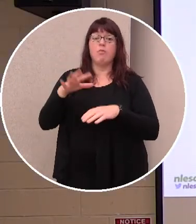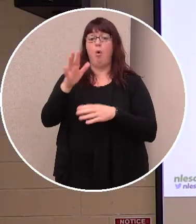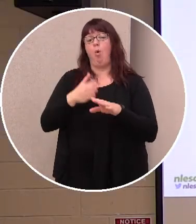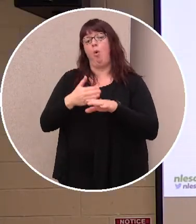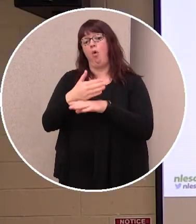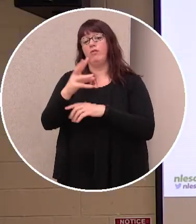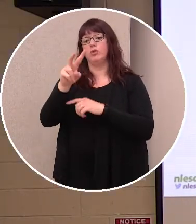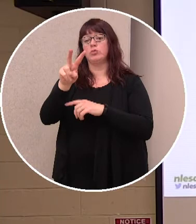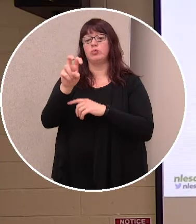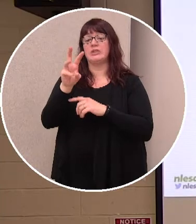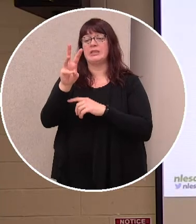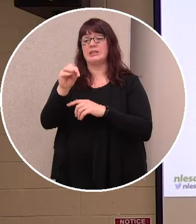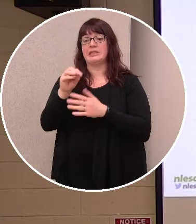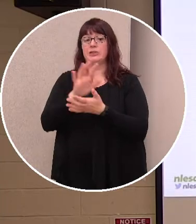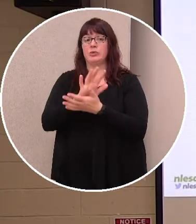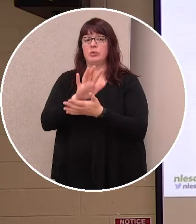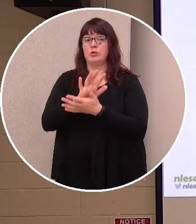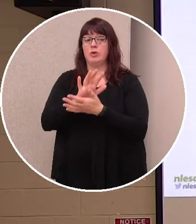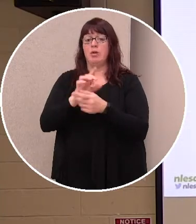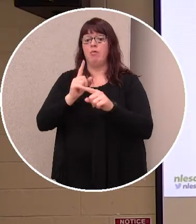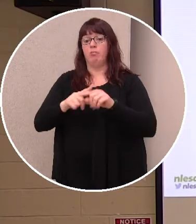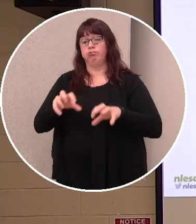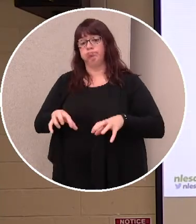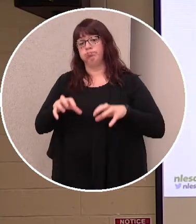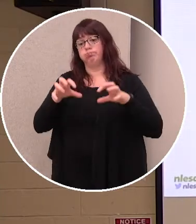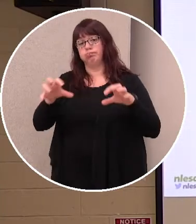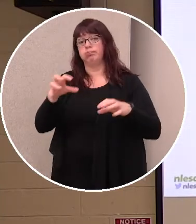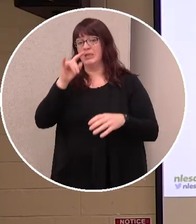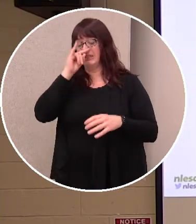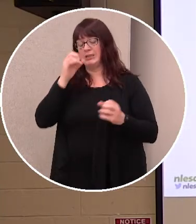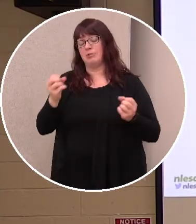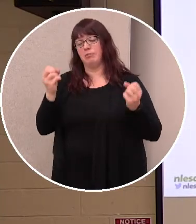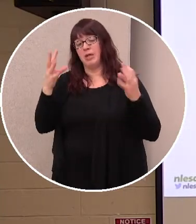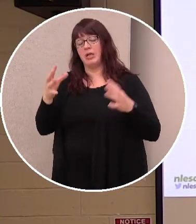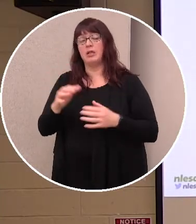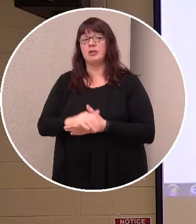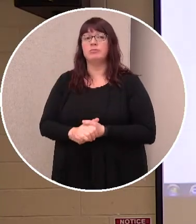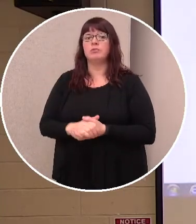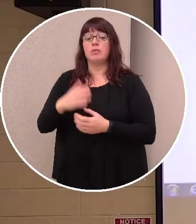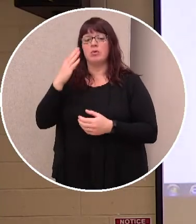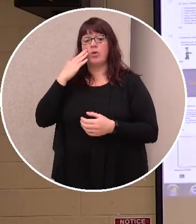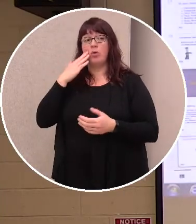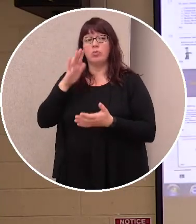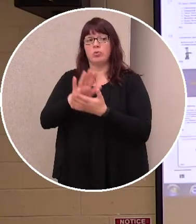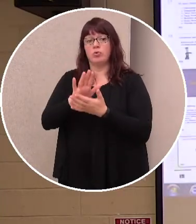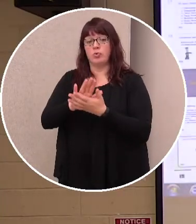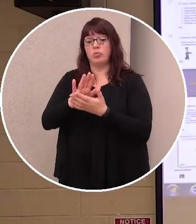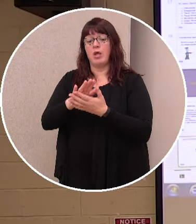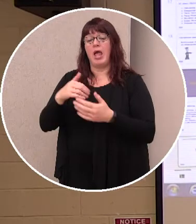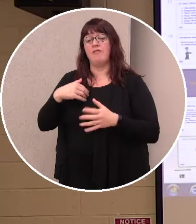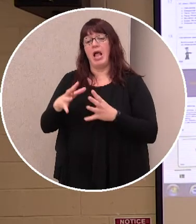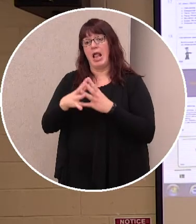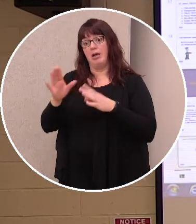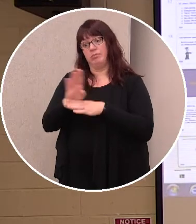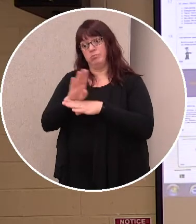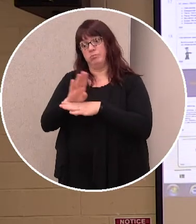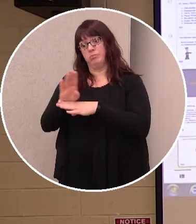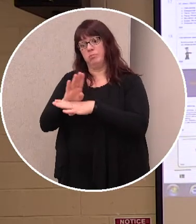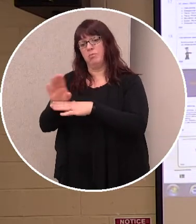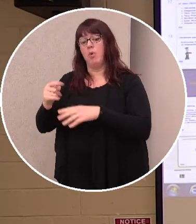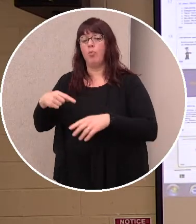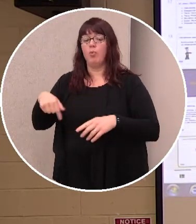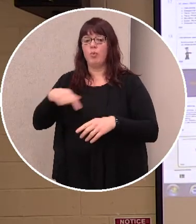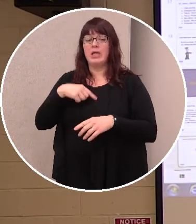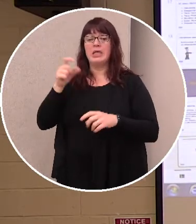the population of students that we have. So there are a lot of moving parts, but we are able to make sure that we deal with the moving parts.